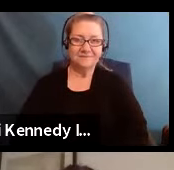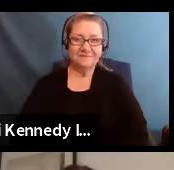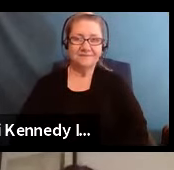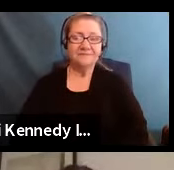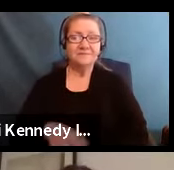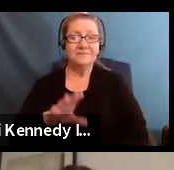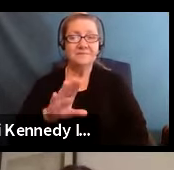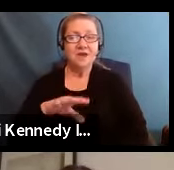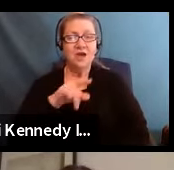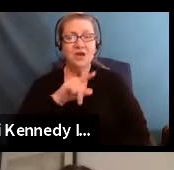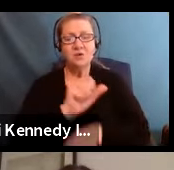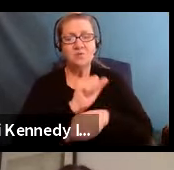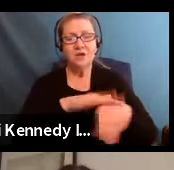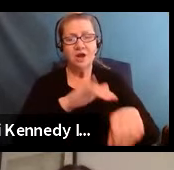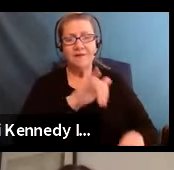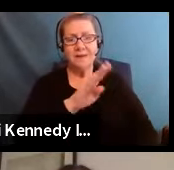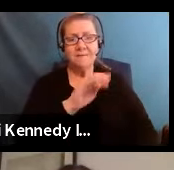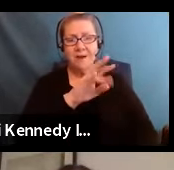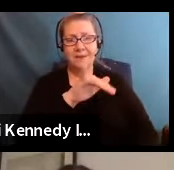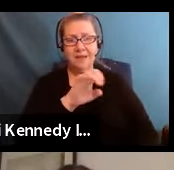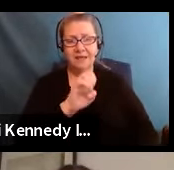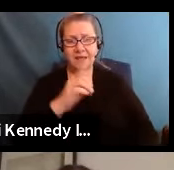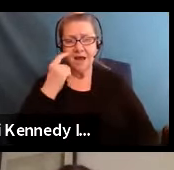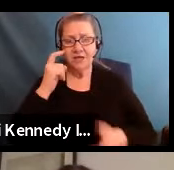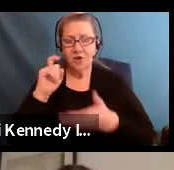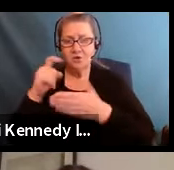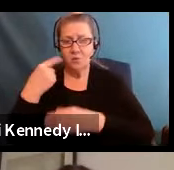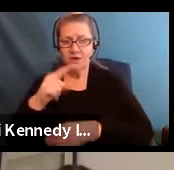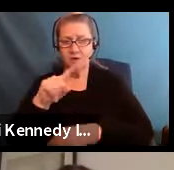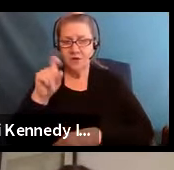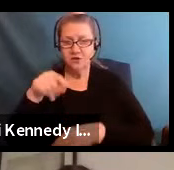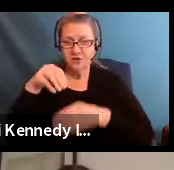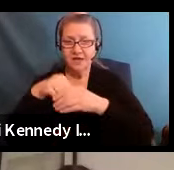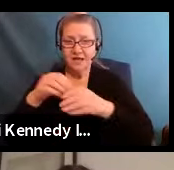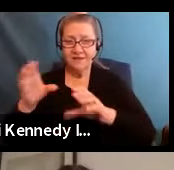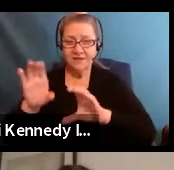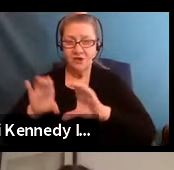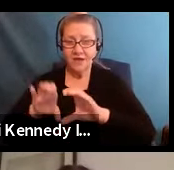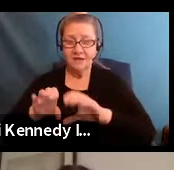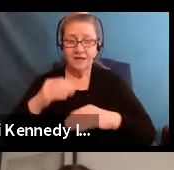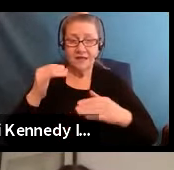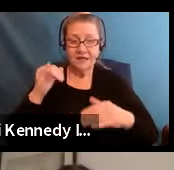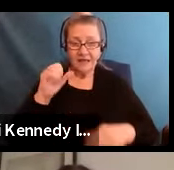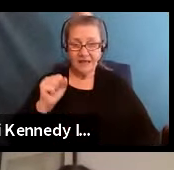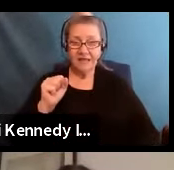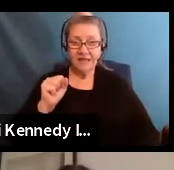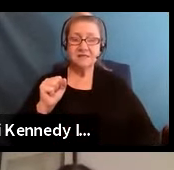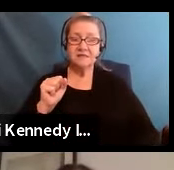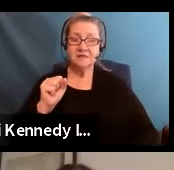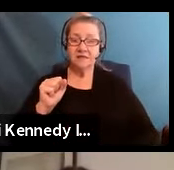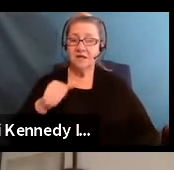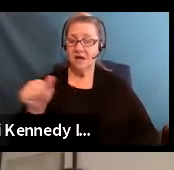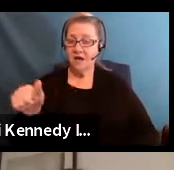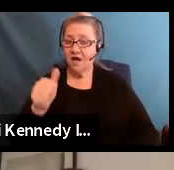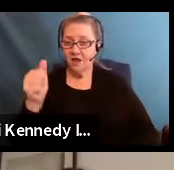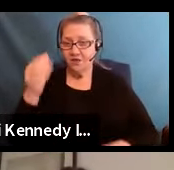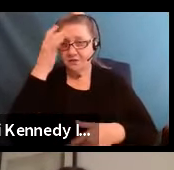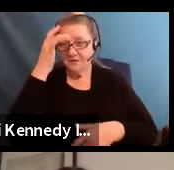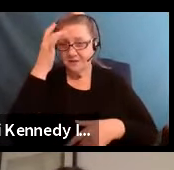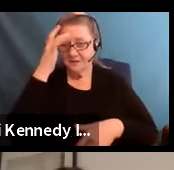While you're working on that, Bobby, I noticed that one question in the chat is underlying medical conditions still defined solely through